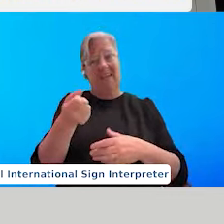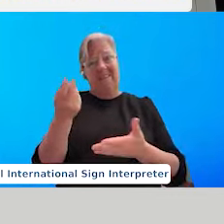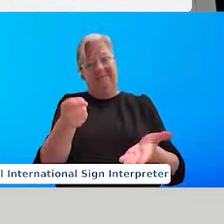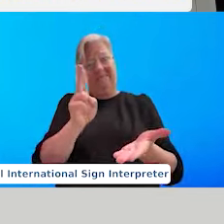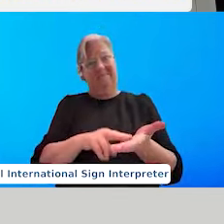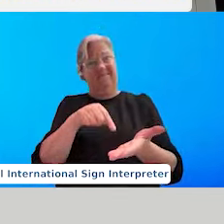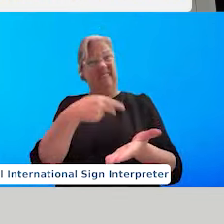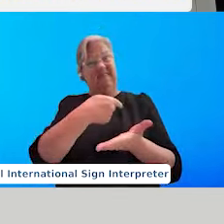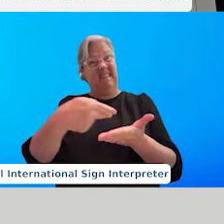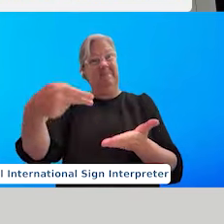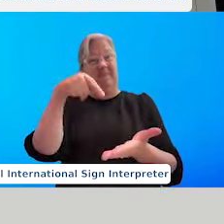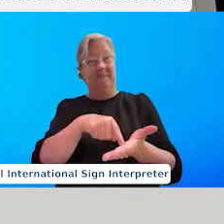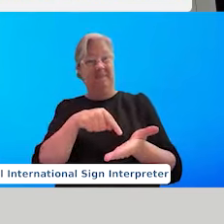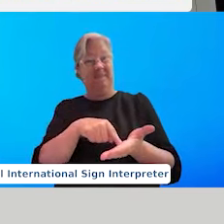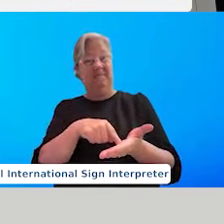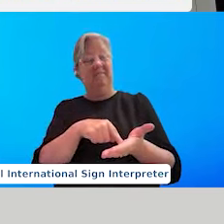allowance, and also